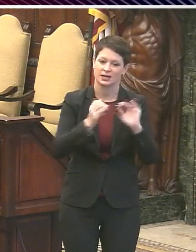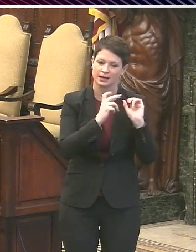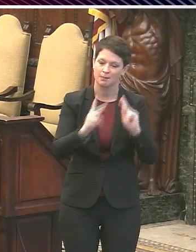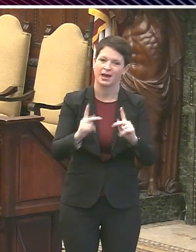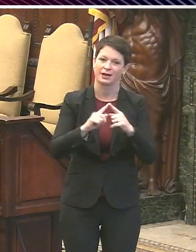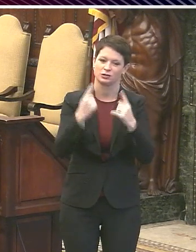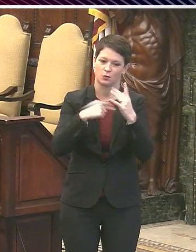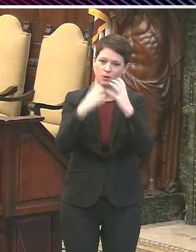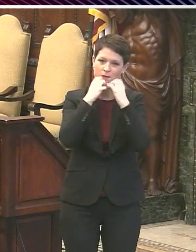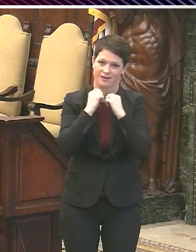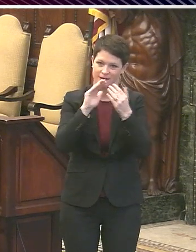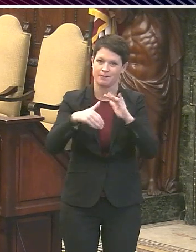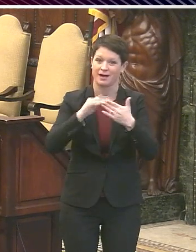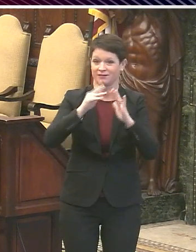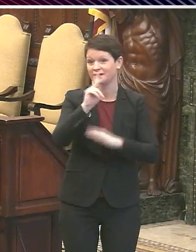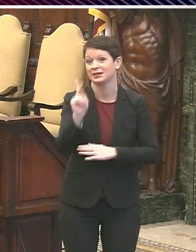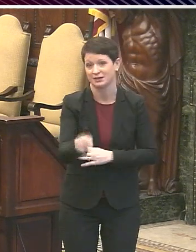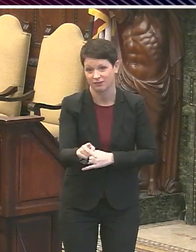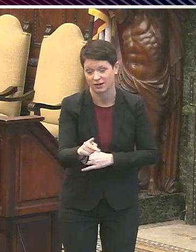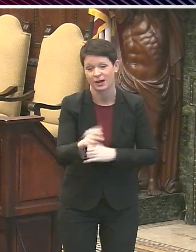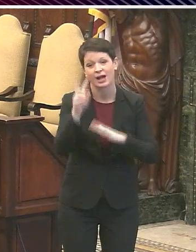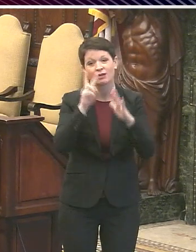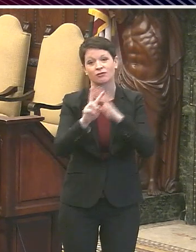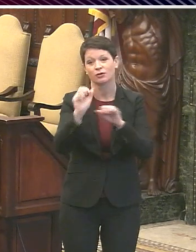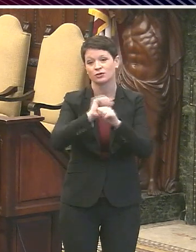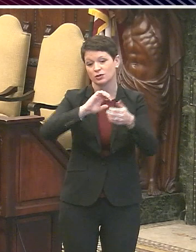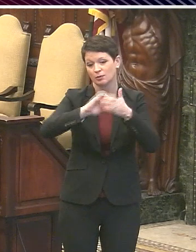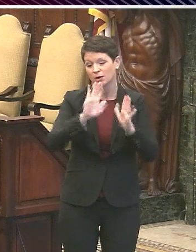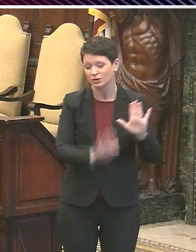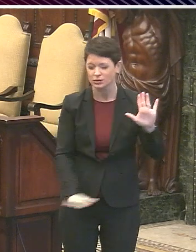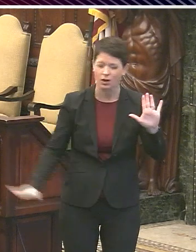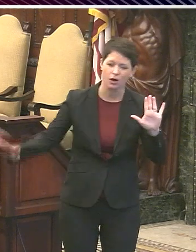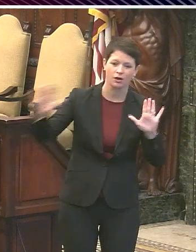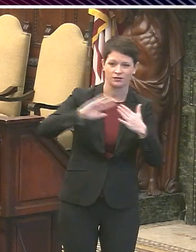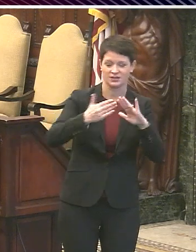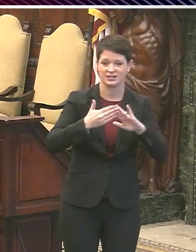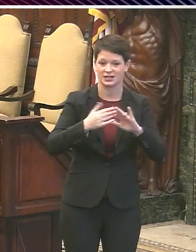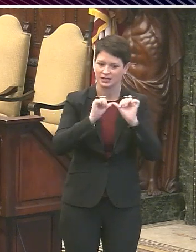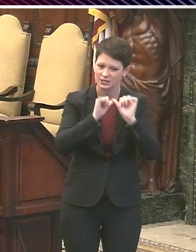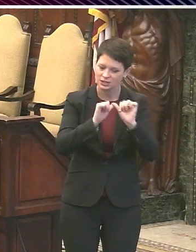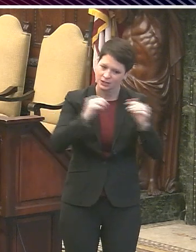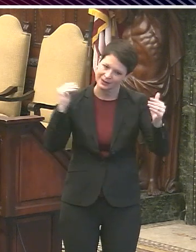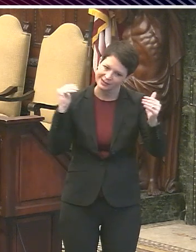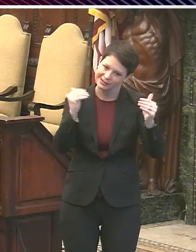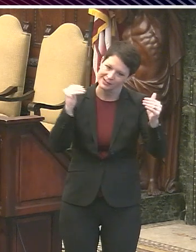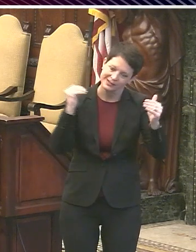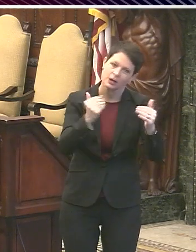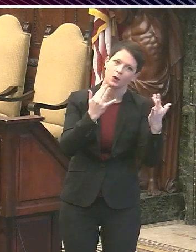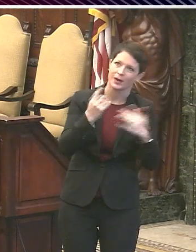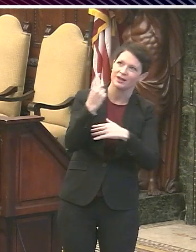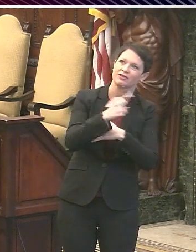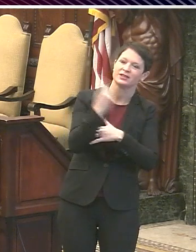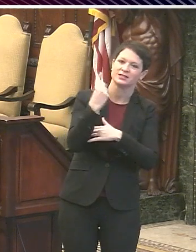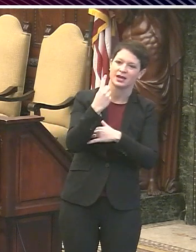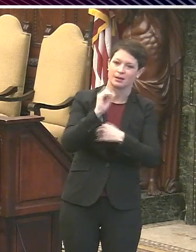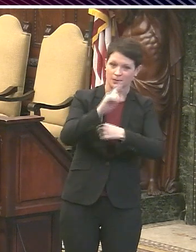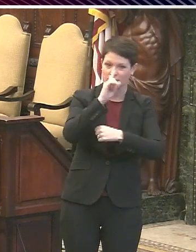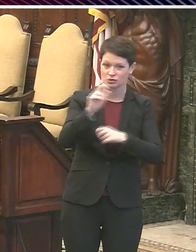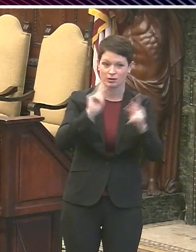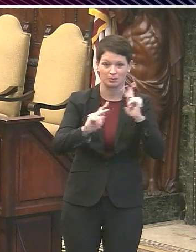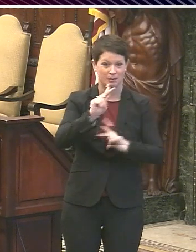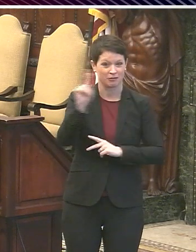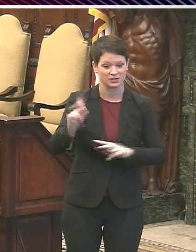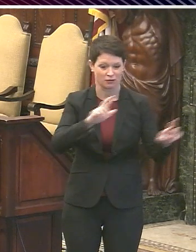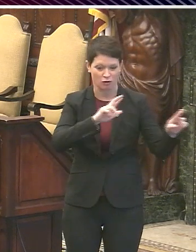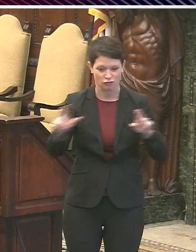our city. I look forward to working with all of our partners across the city as we approach that a long-awaited day to ensure Philadelphia